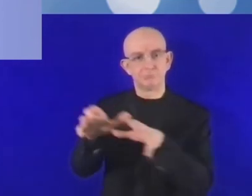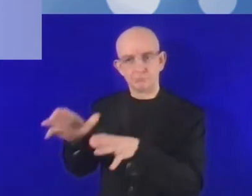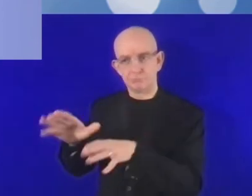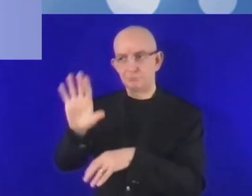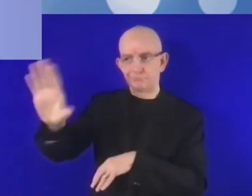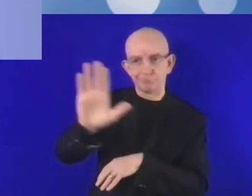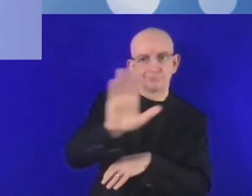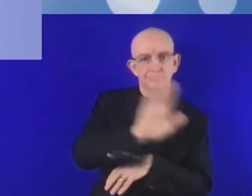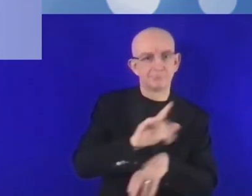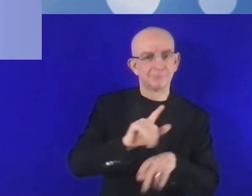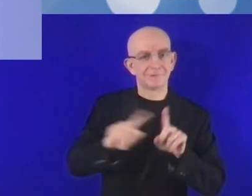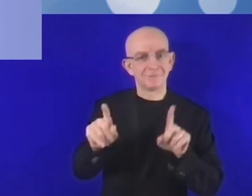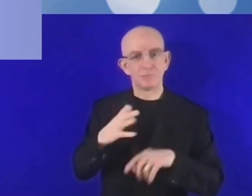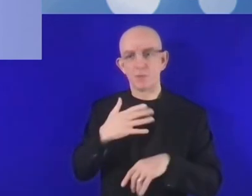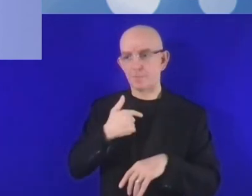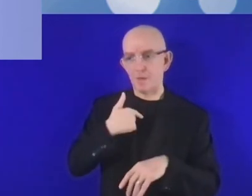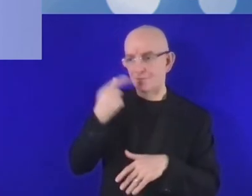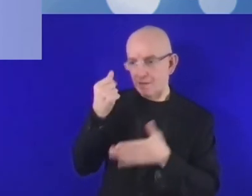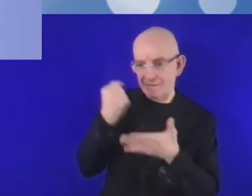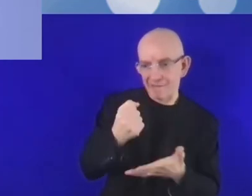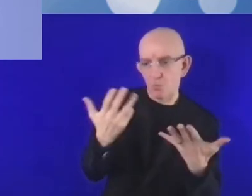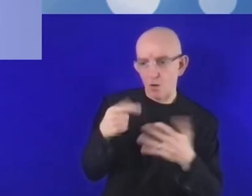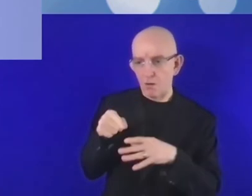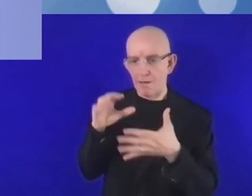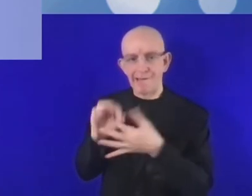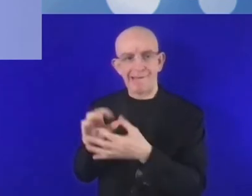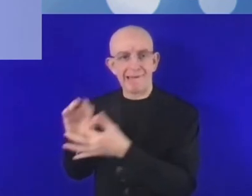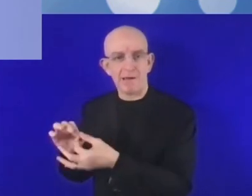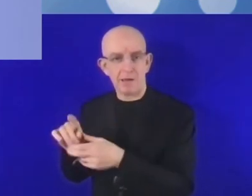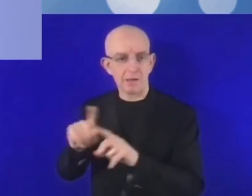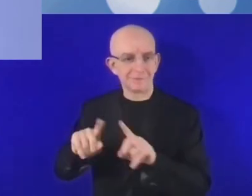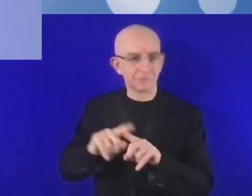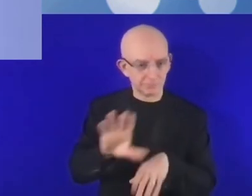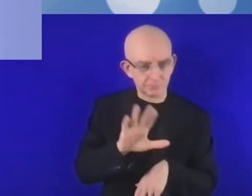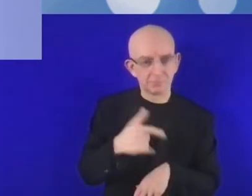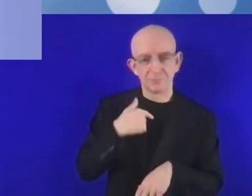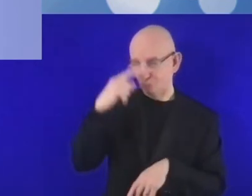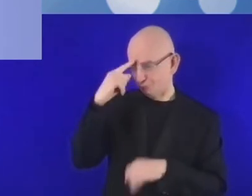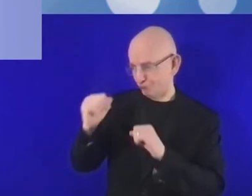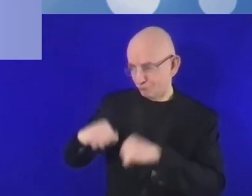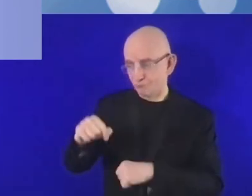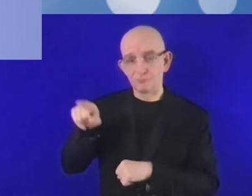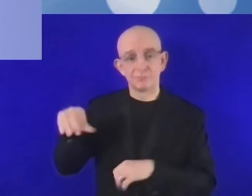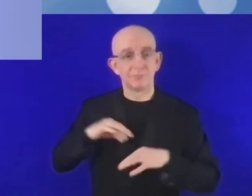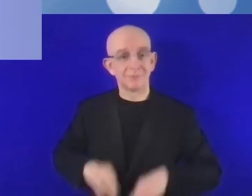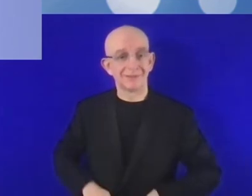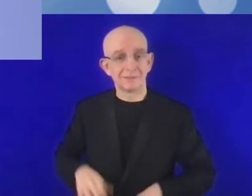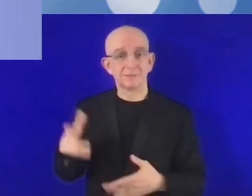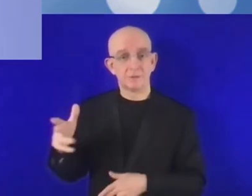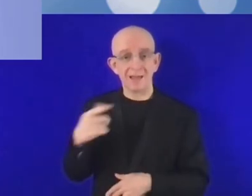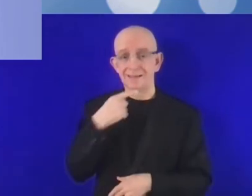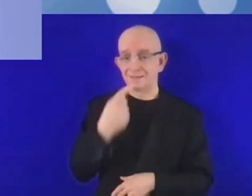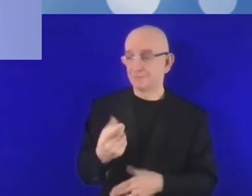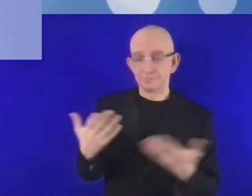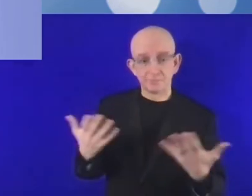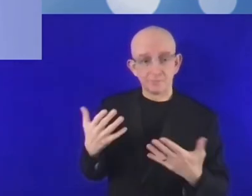public institutions and policy makers to to have broad palette of financial instruments